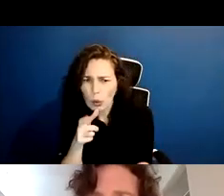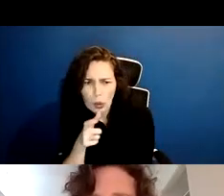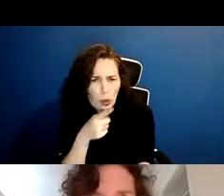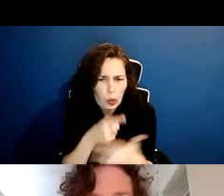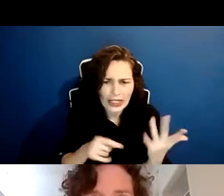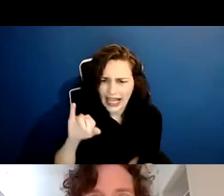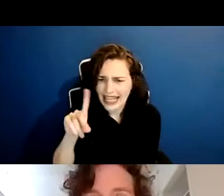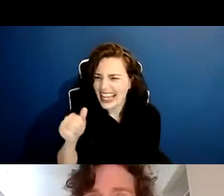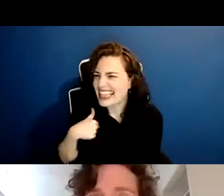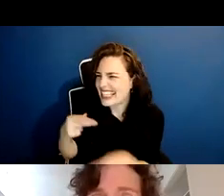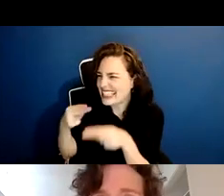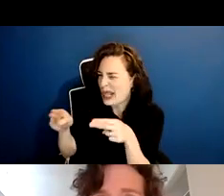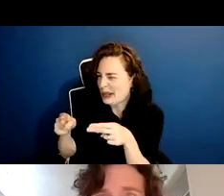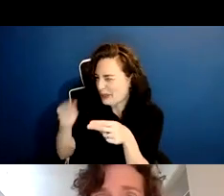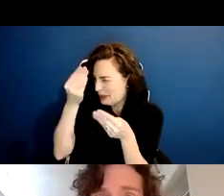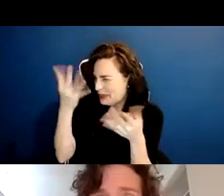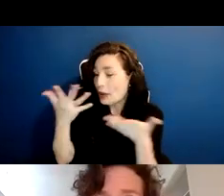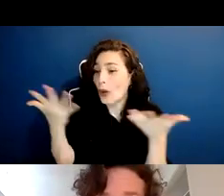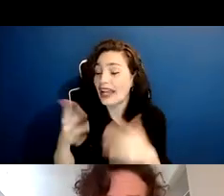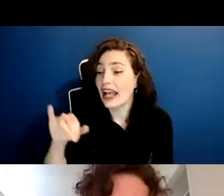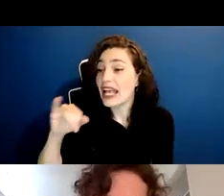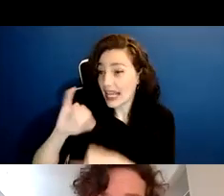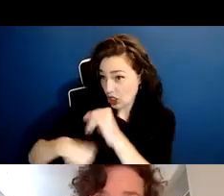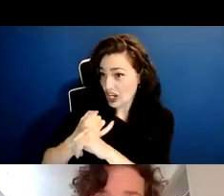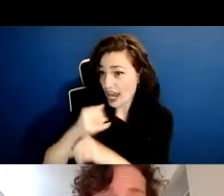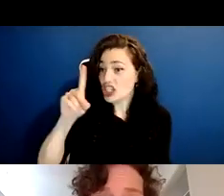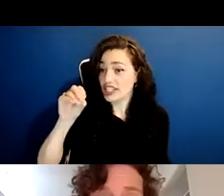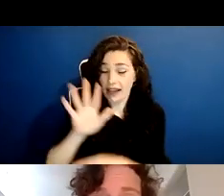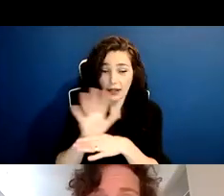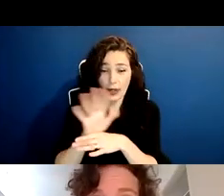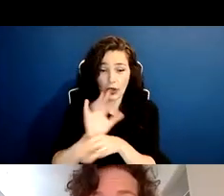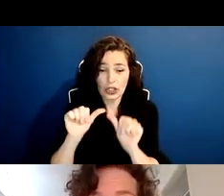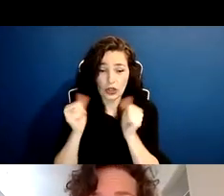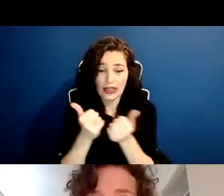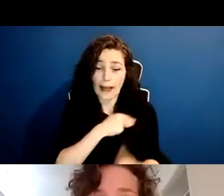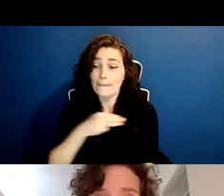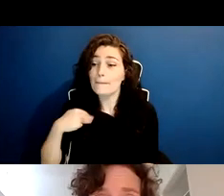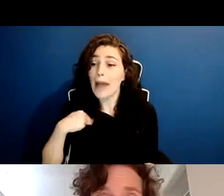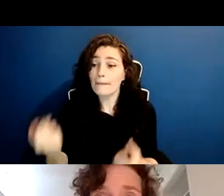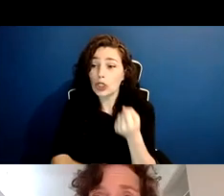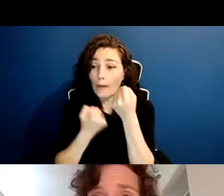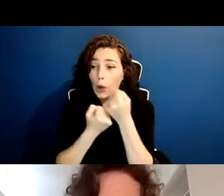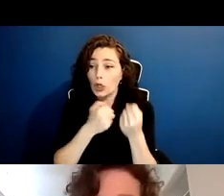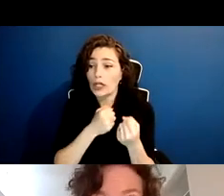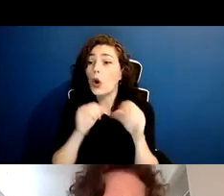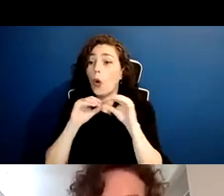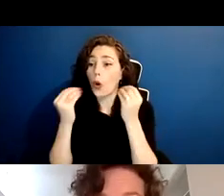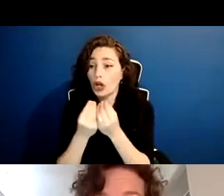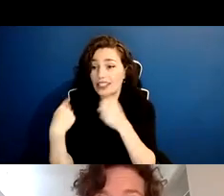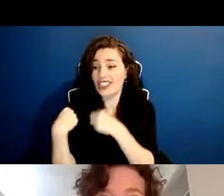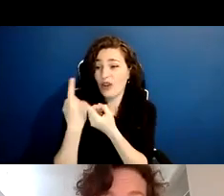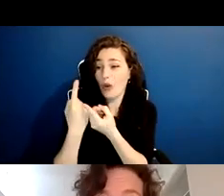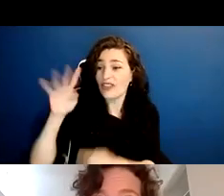you. The International Documentary Association is a member-supported organization. For nearly 40